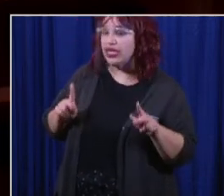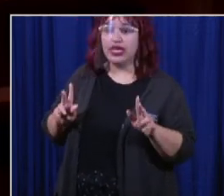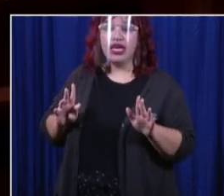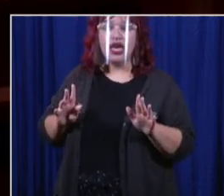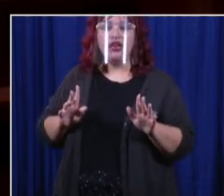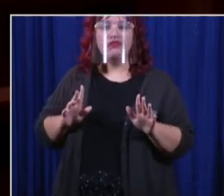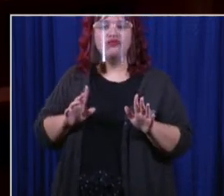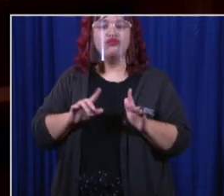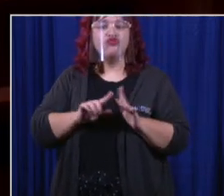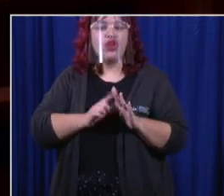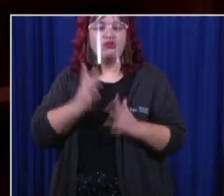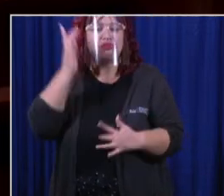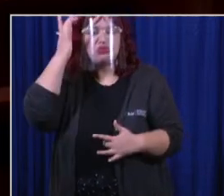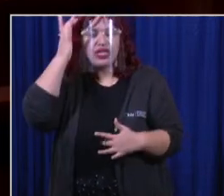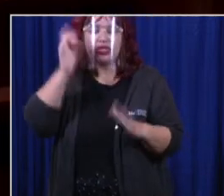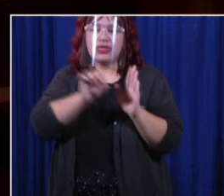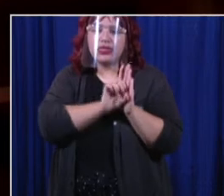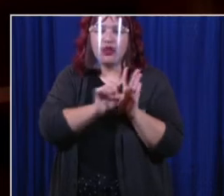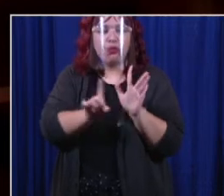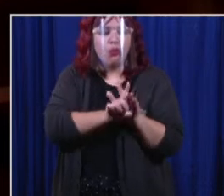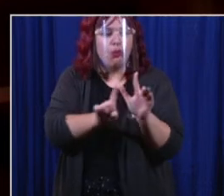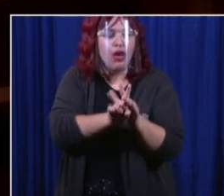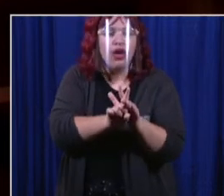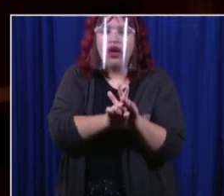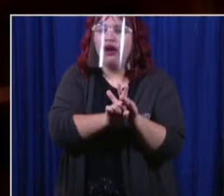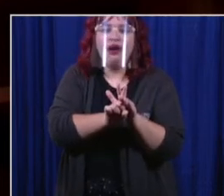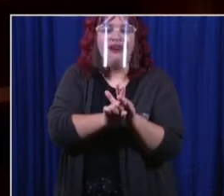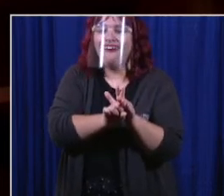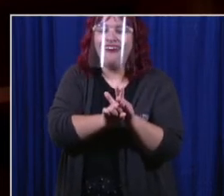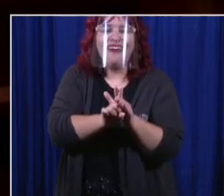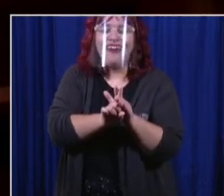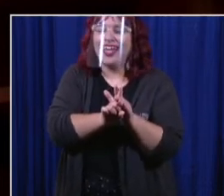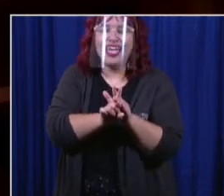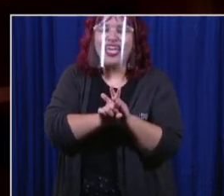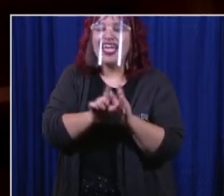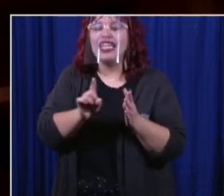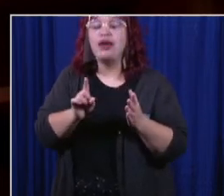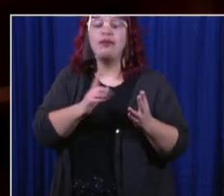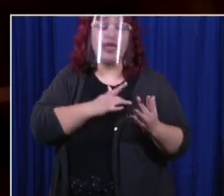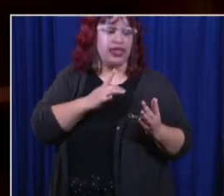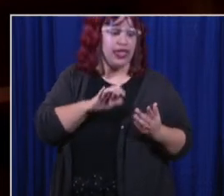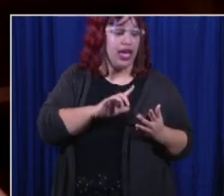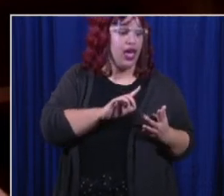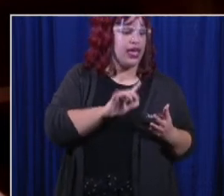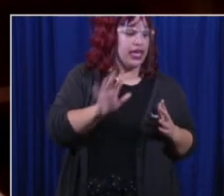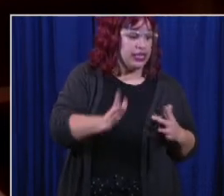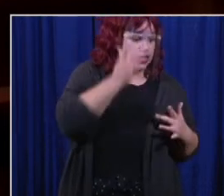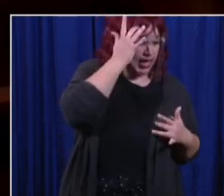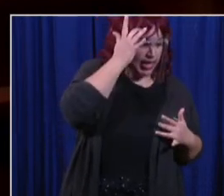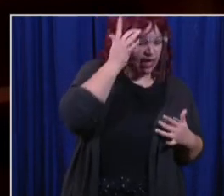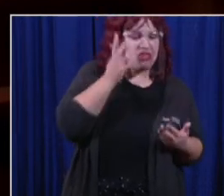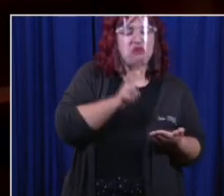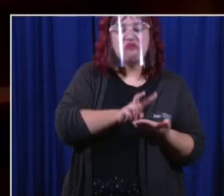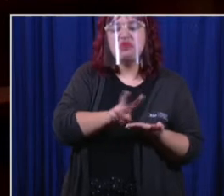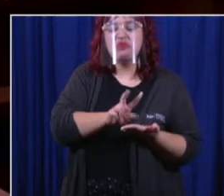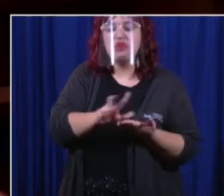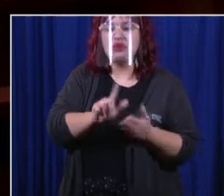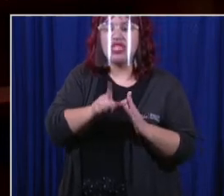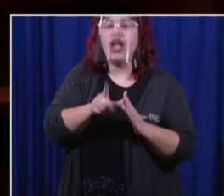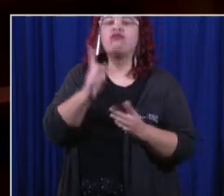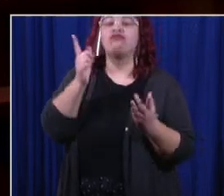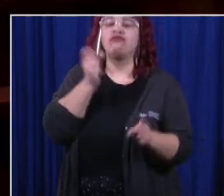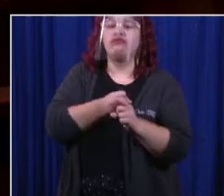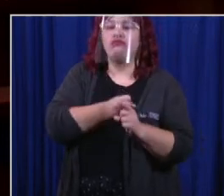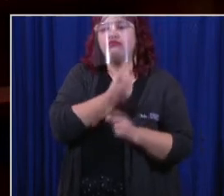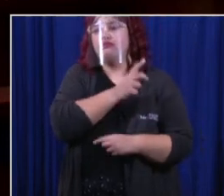days out from their diagnosis where they oftentimes need to be admitted. So if we're continuing to see cases on the rise, what we